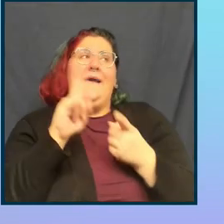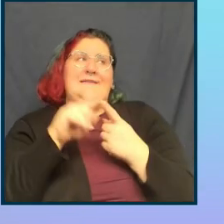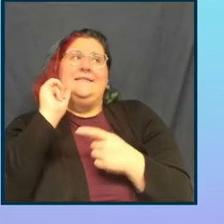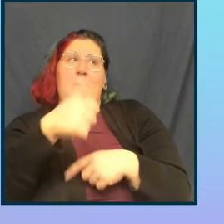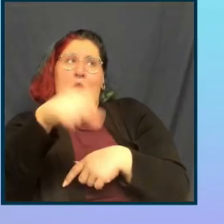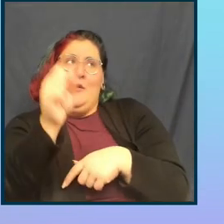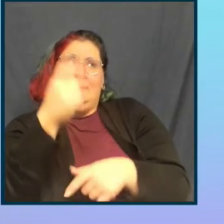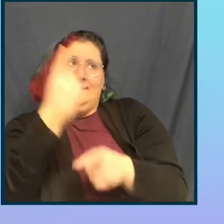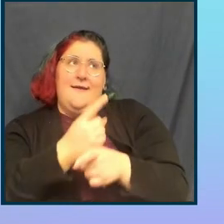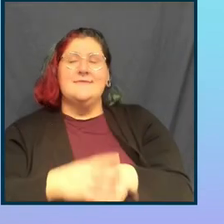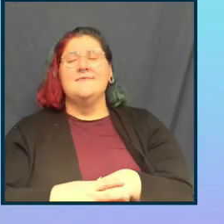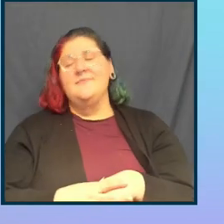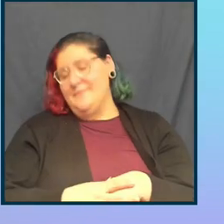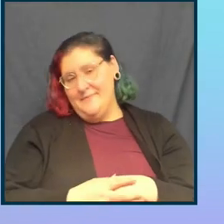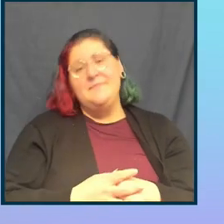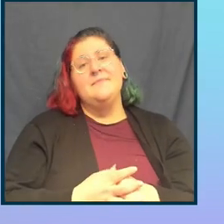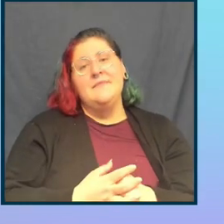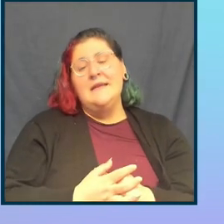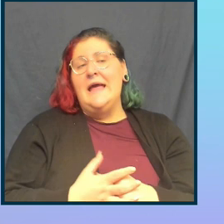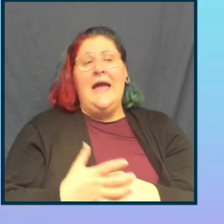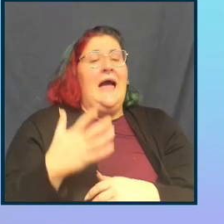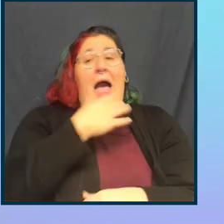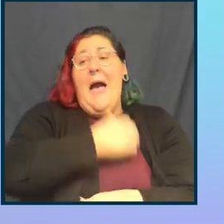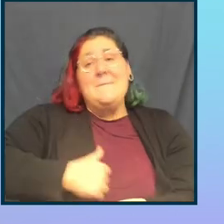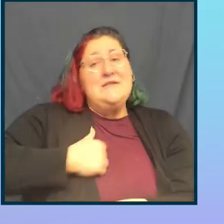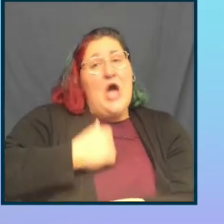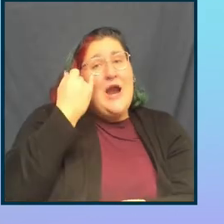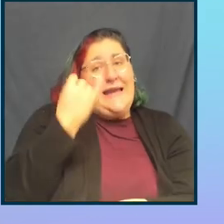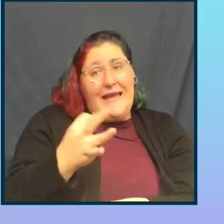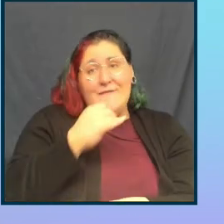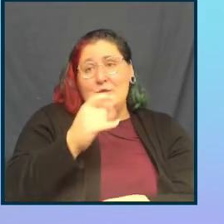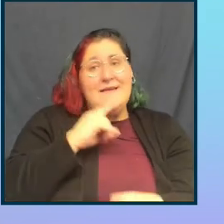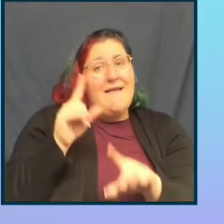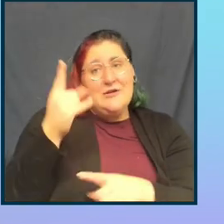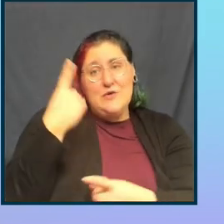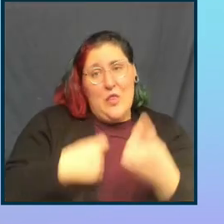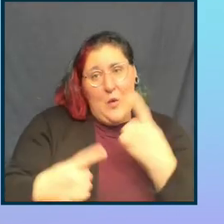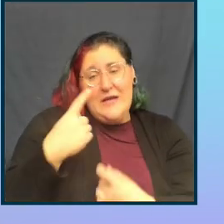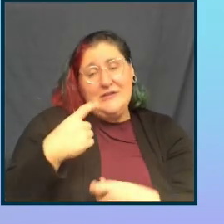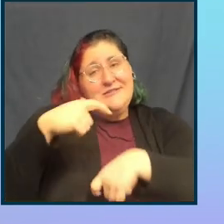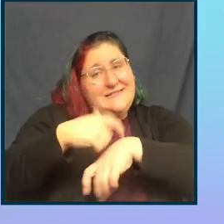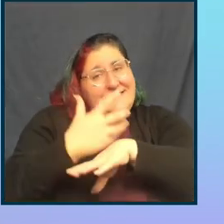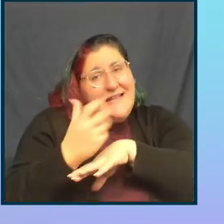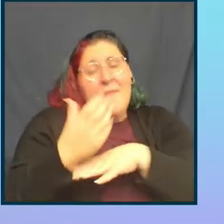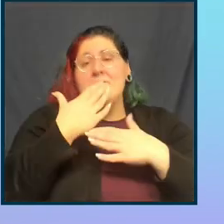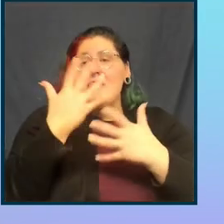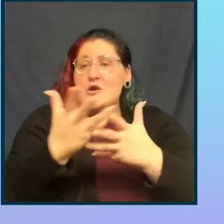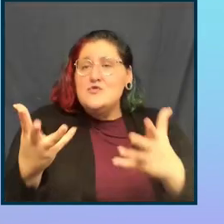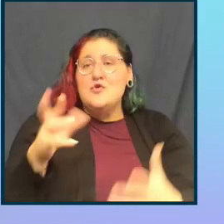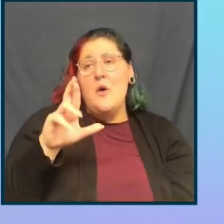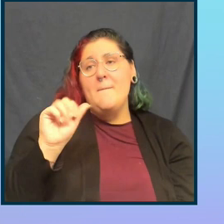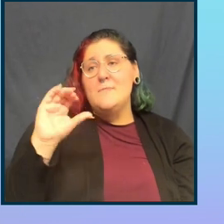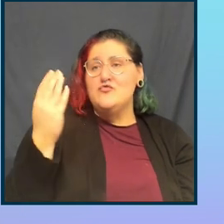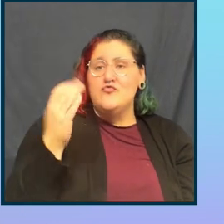With that, everyone, we didn't get to your question, I'm sorry, we are out of time. Thank you so much, Rachel. Thank you to